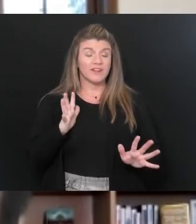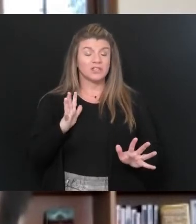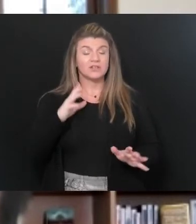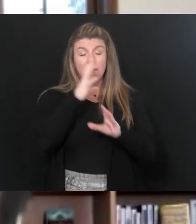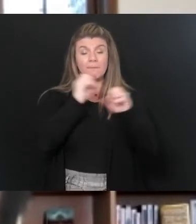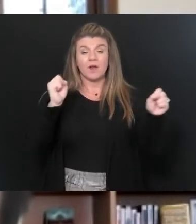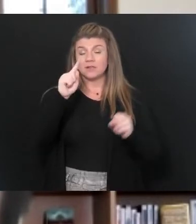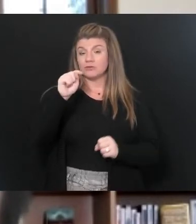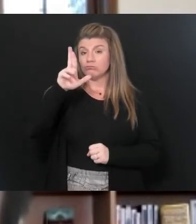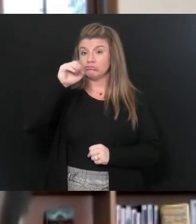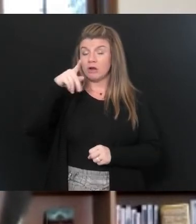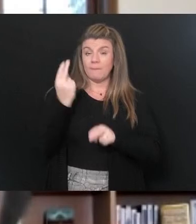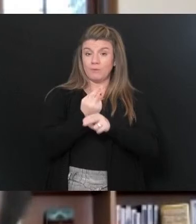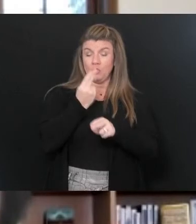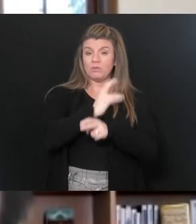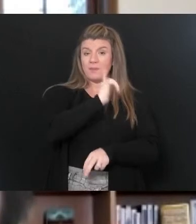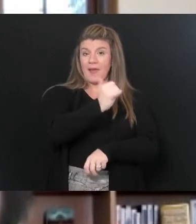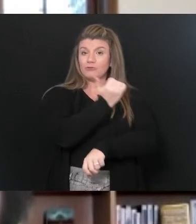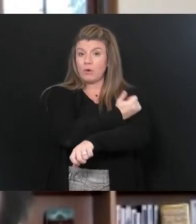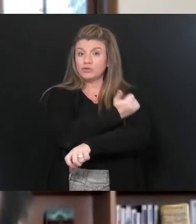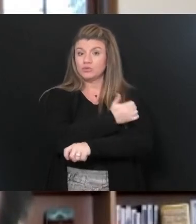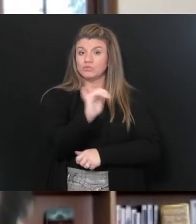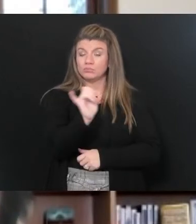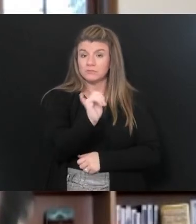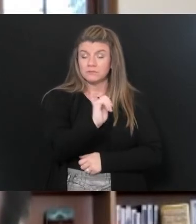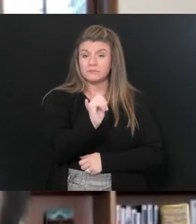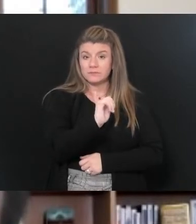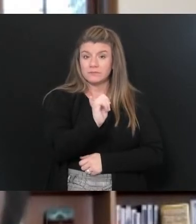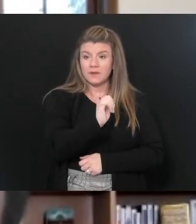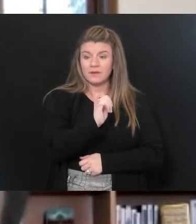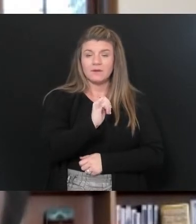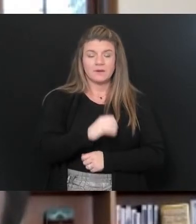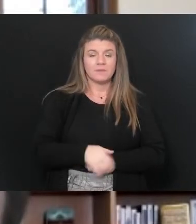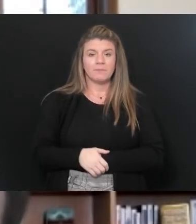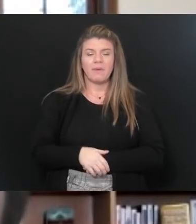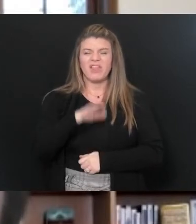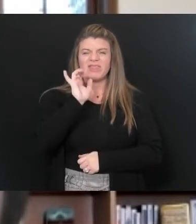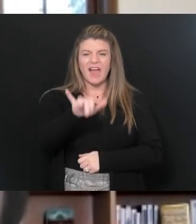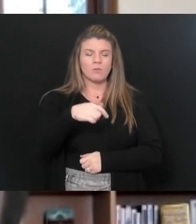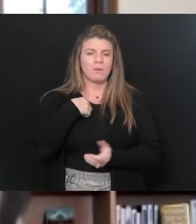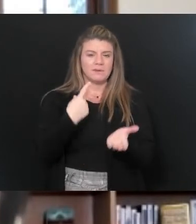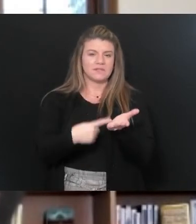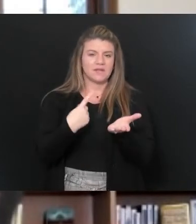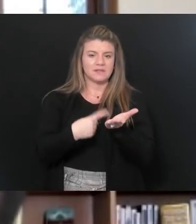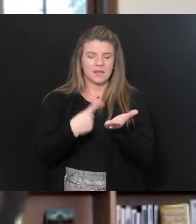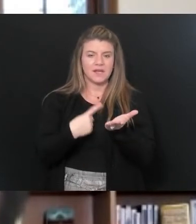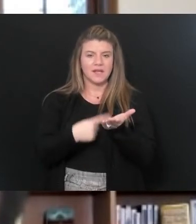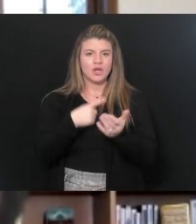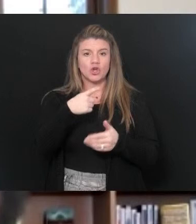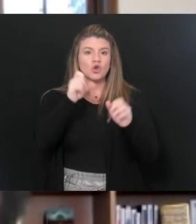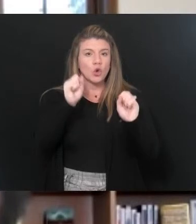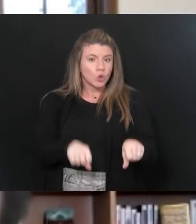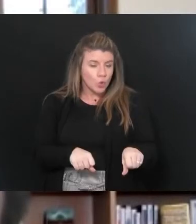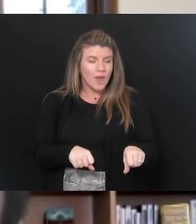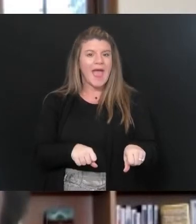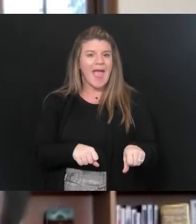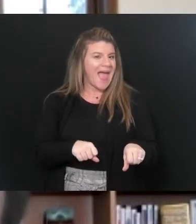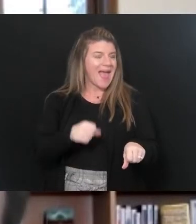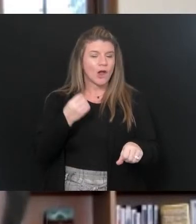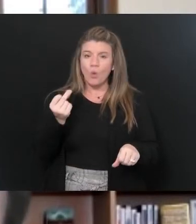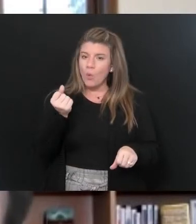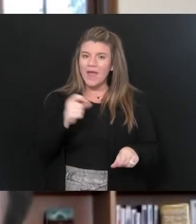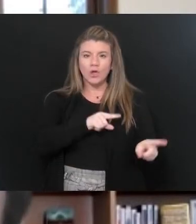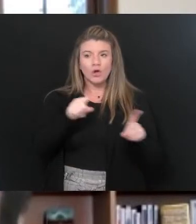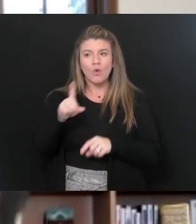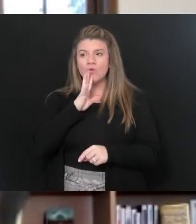President Trump used, as well as other things in the media. But that's what we've been talking about, that you can talk with your doctors